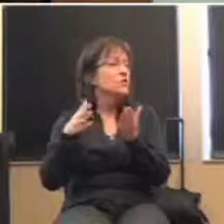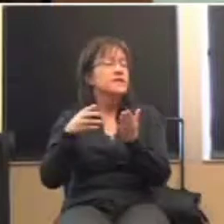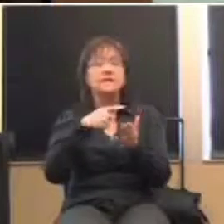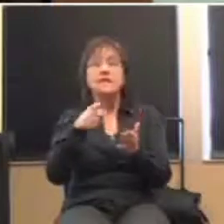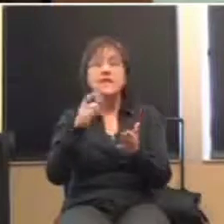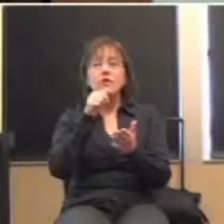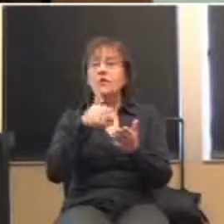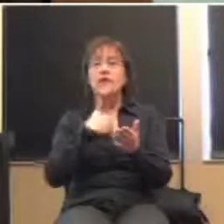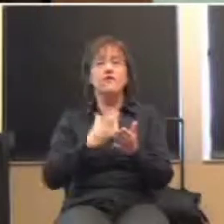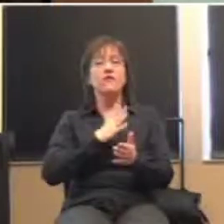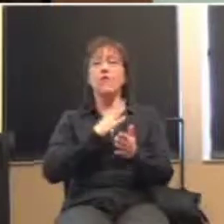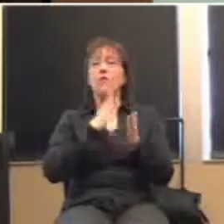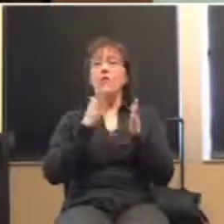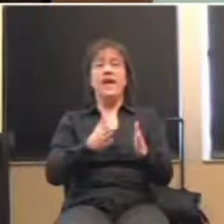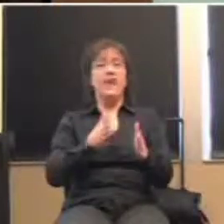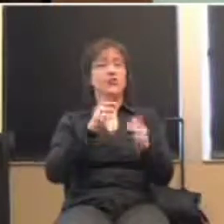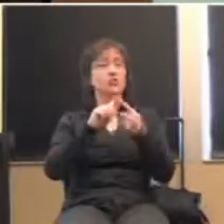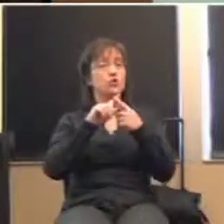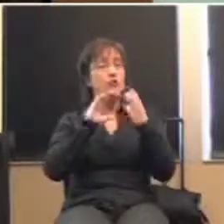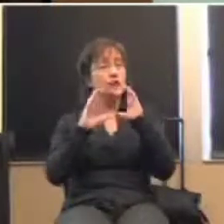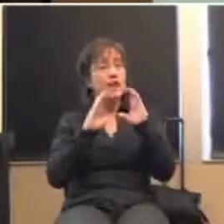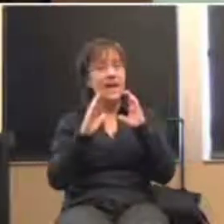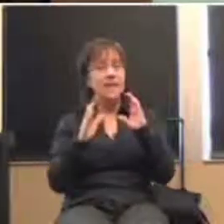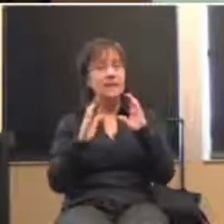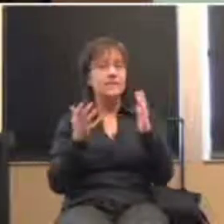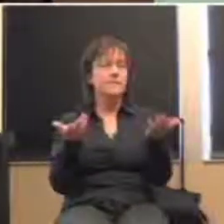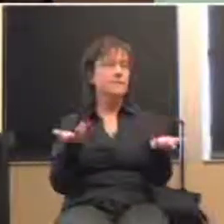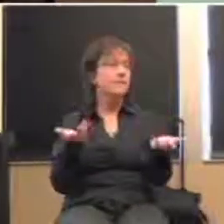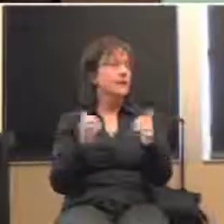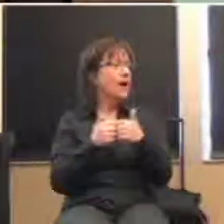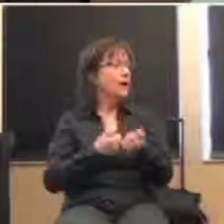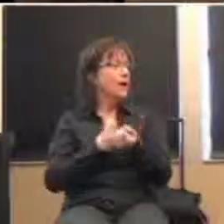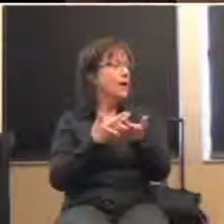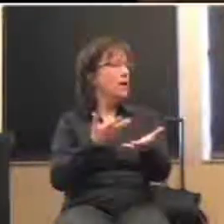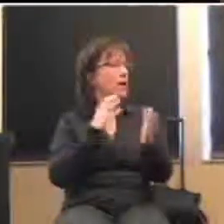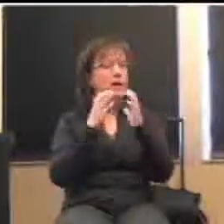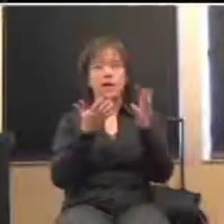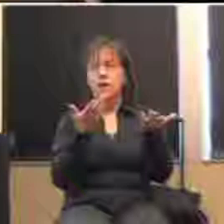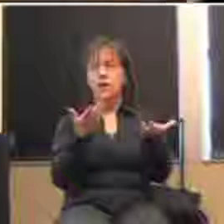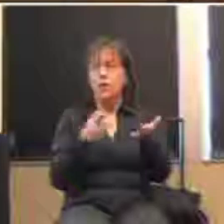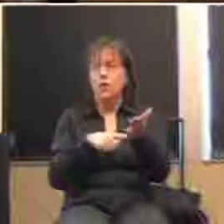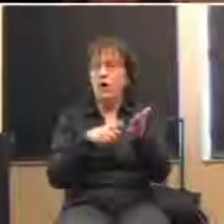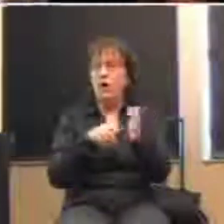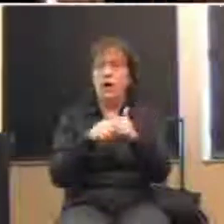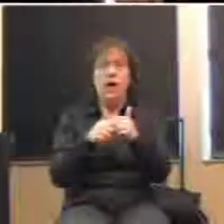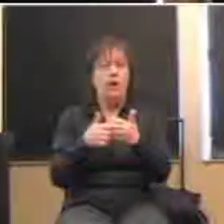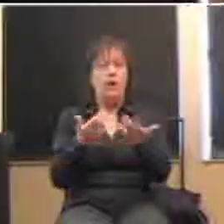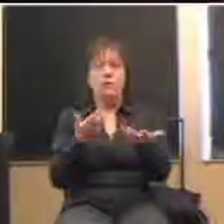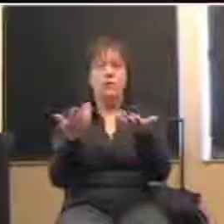a formal system to communicate, how are they going to communicate? What are they going to use?